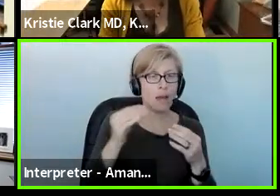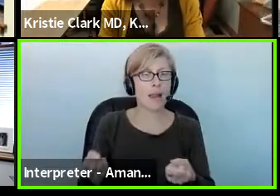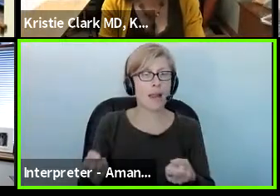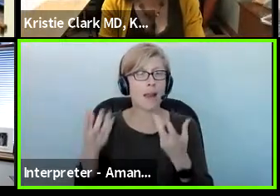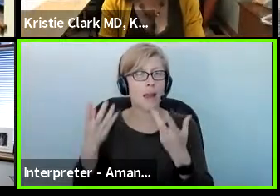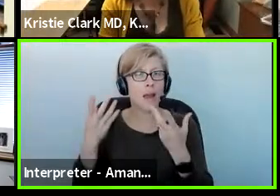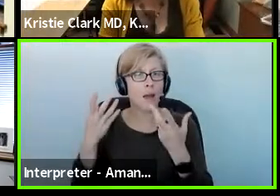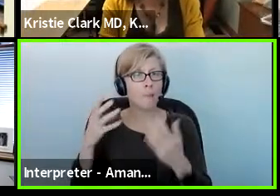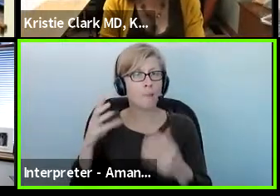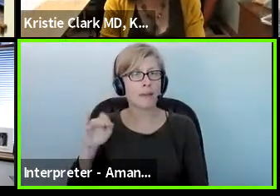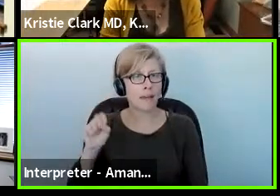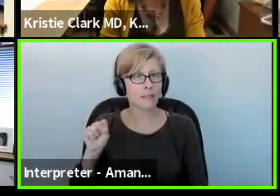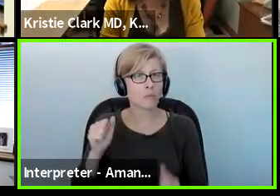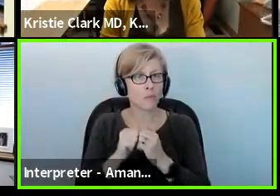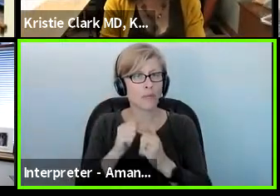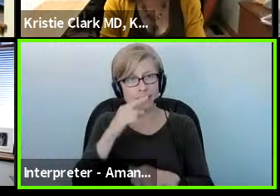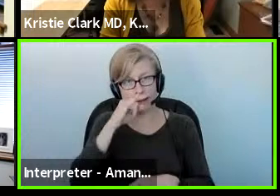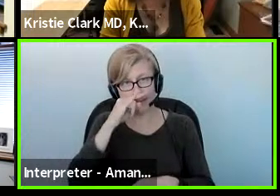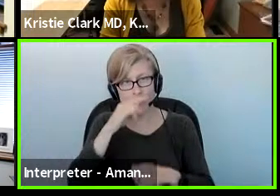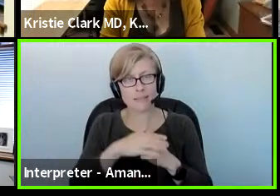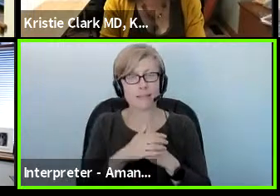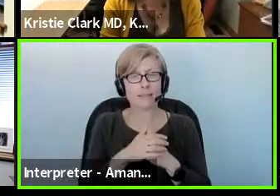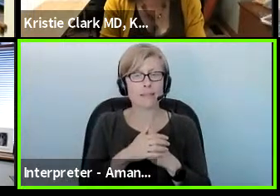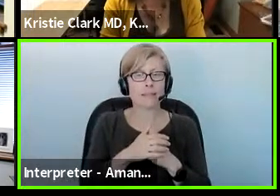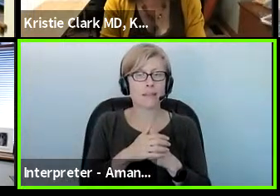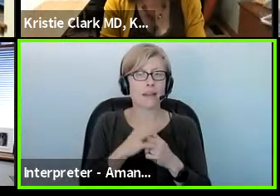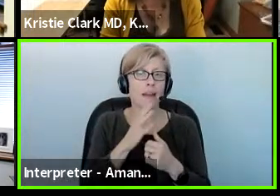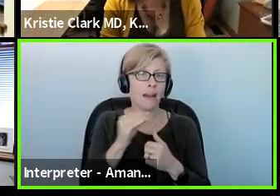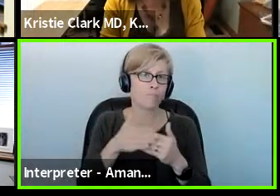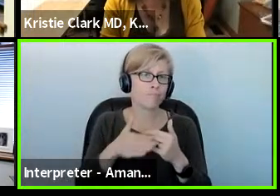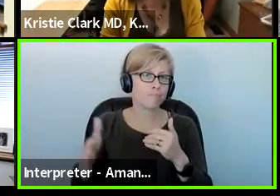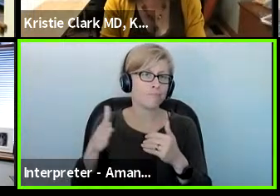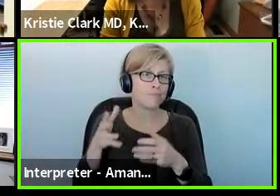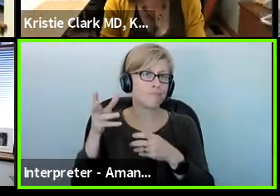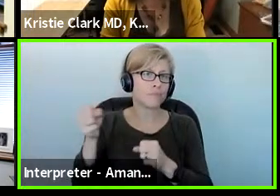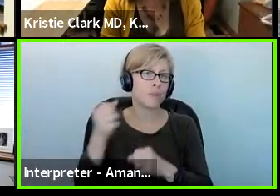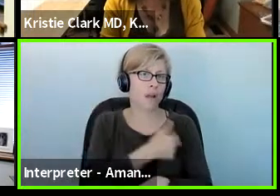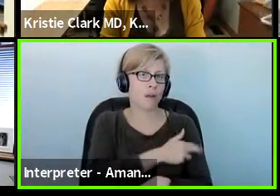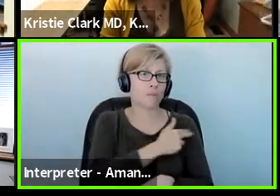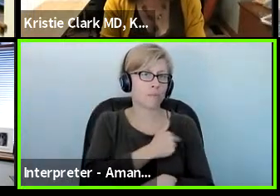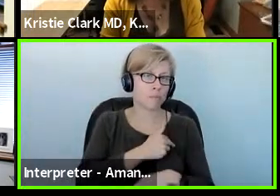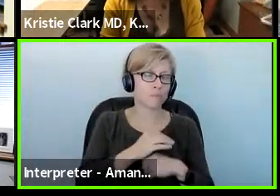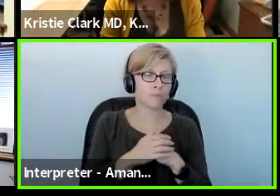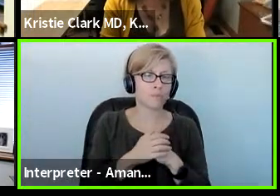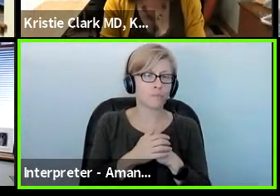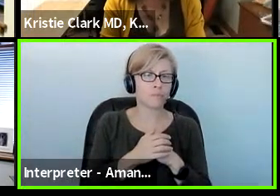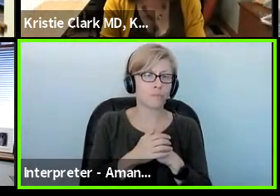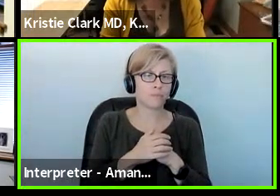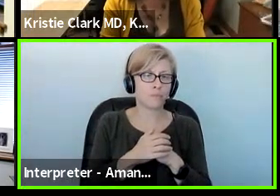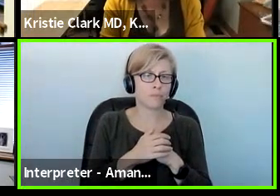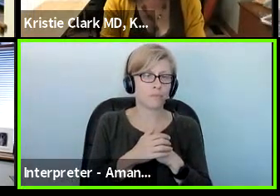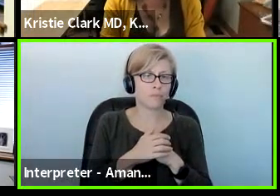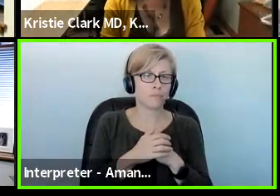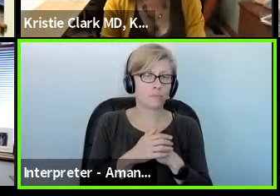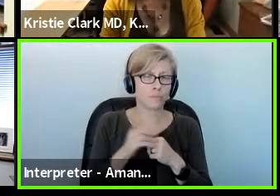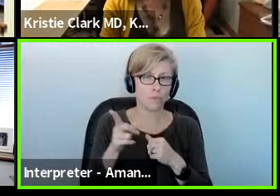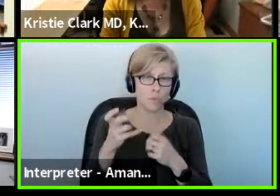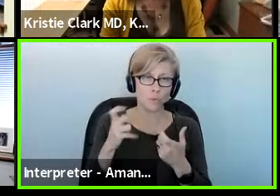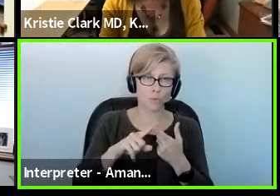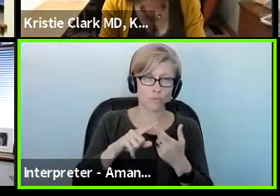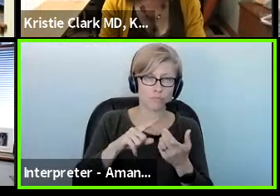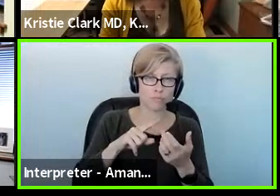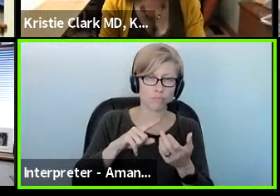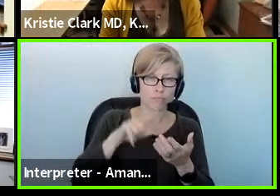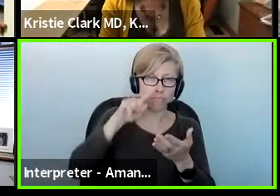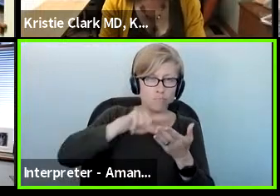among kids and subsequent hospitalizations. And so don't know if that was something you wanted to explore a little bit more